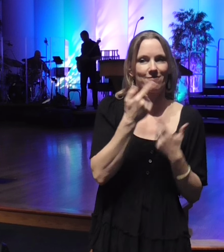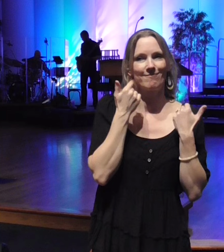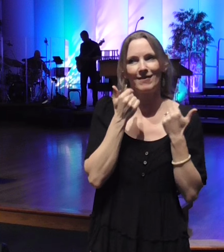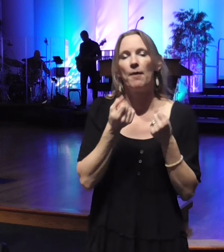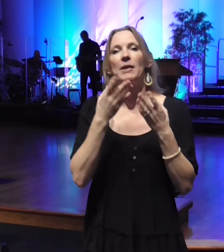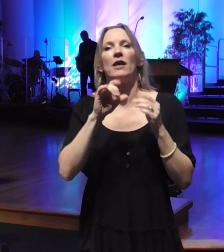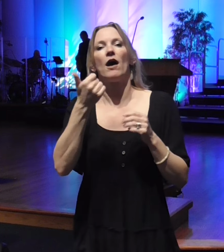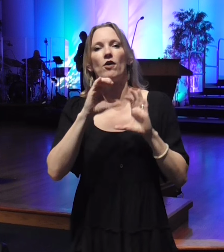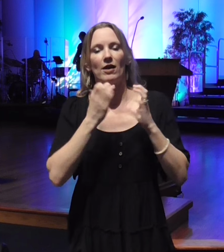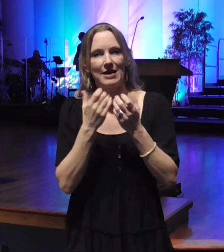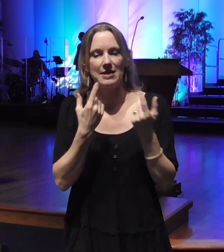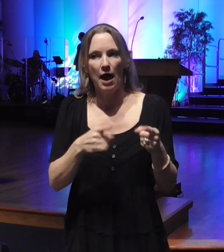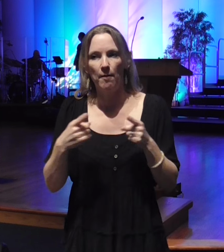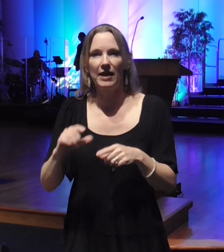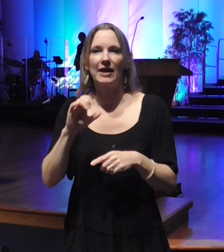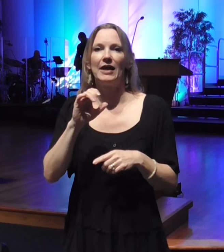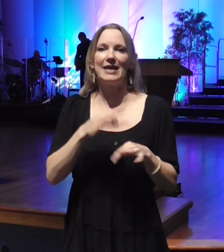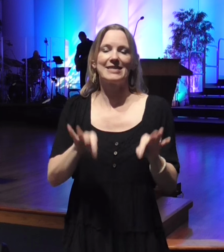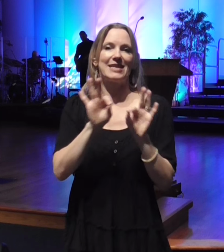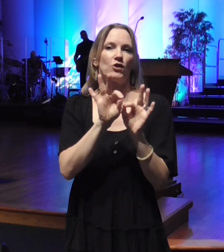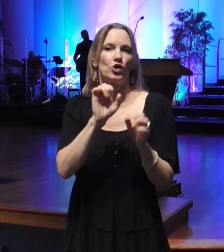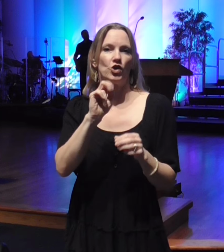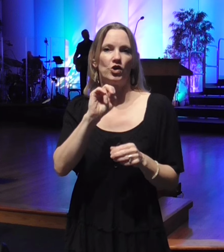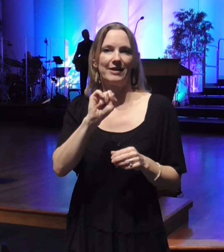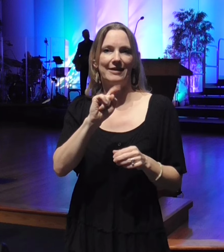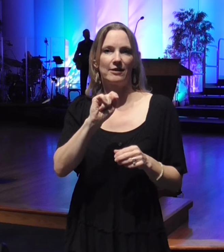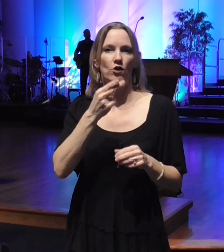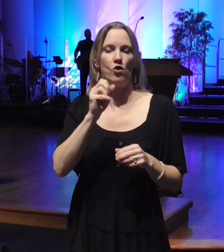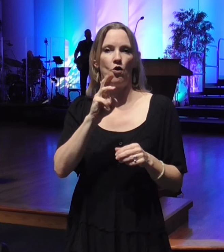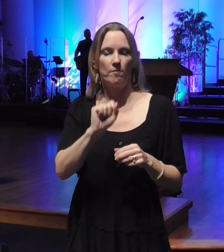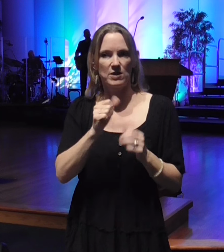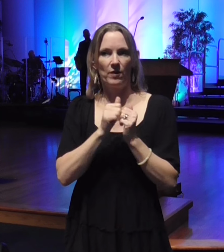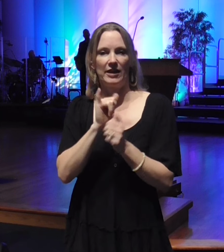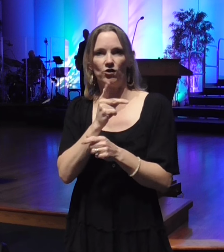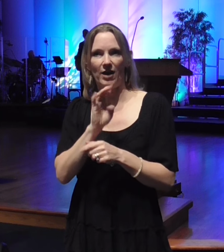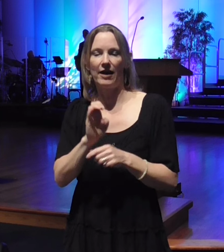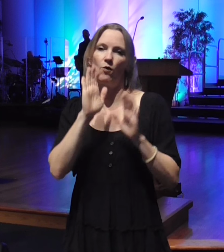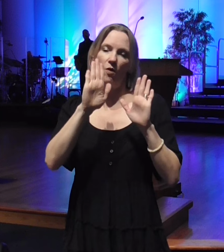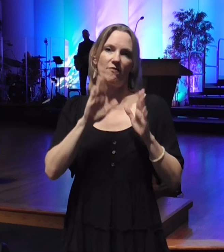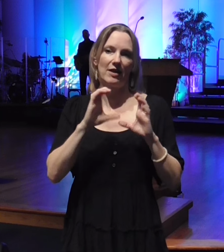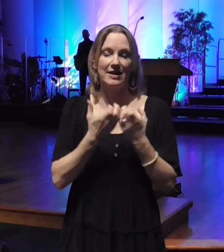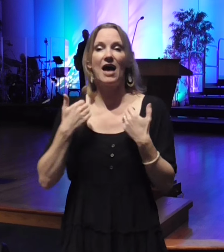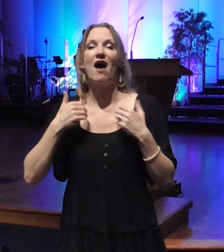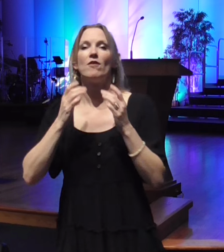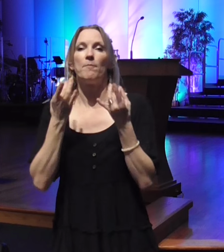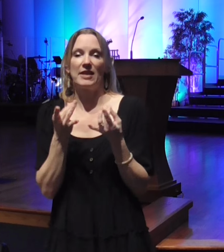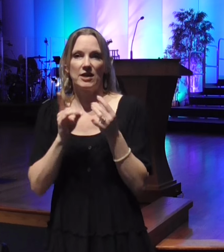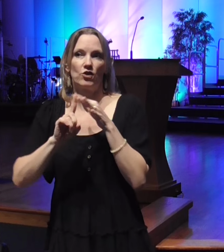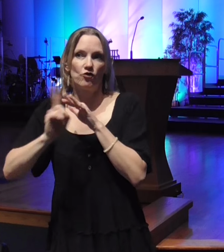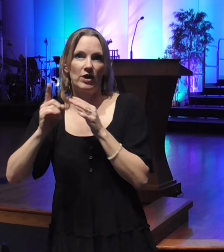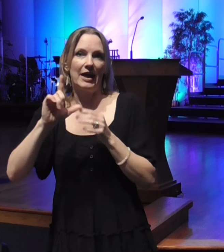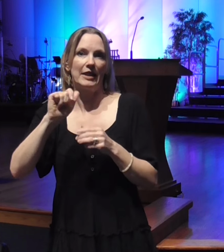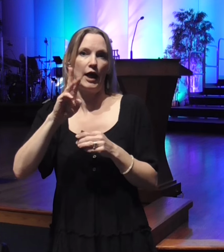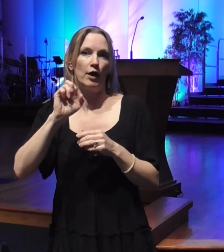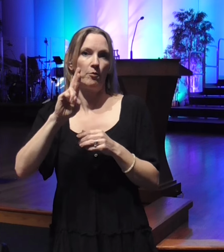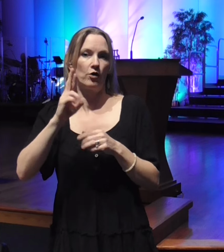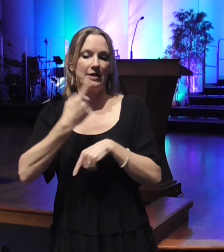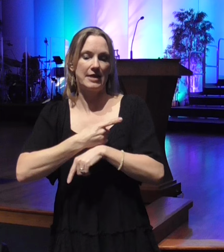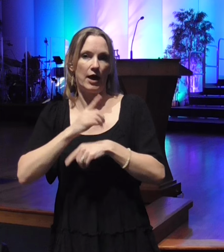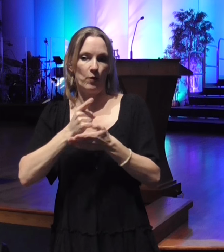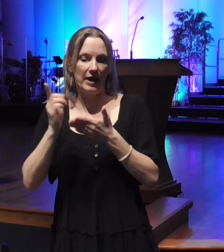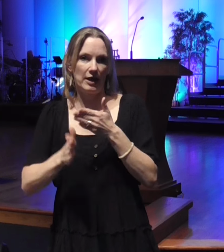classes coming up, too, including Essential Earnest Poems with Reverend Jackie, which is a wonderful class. And again, we have a meditation retreat we're planning for Labor Day weekend.